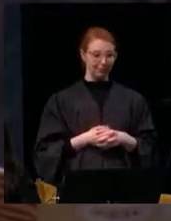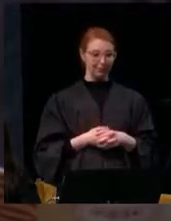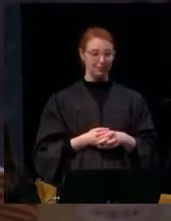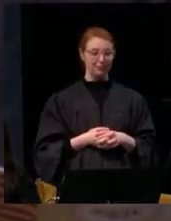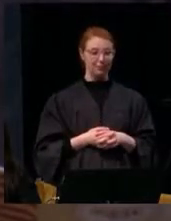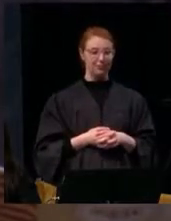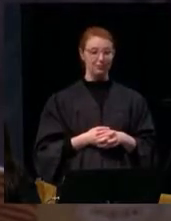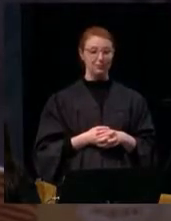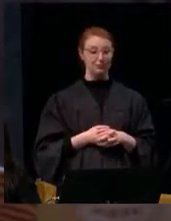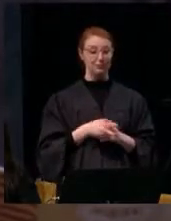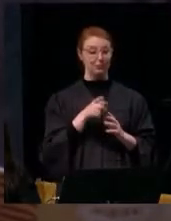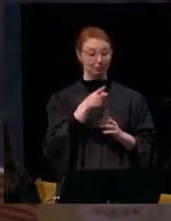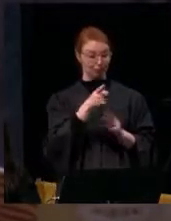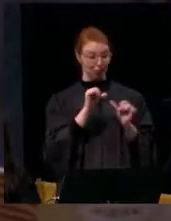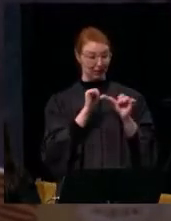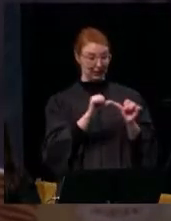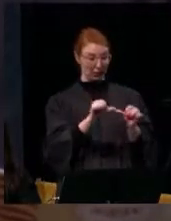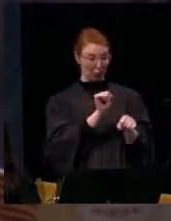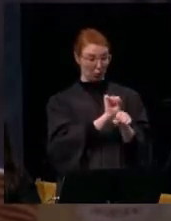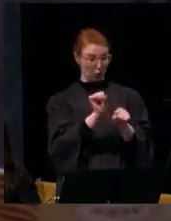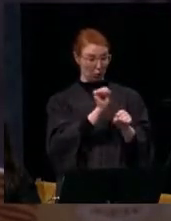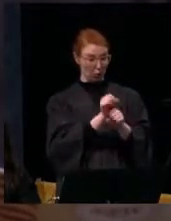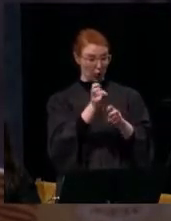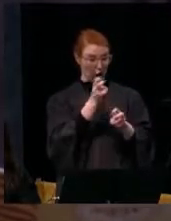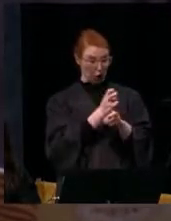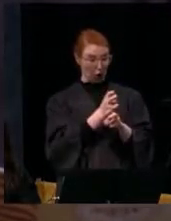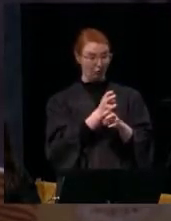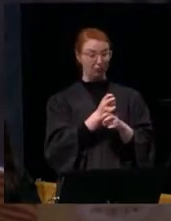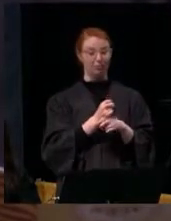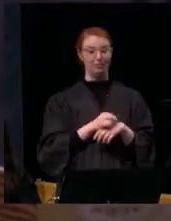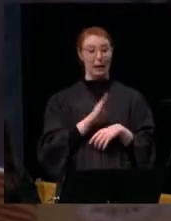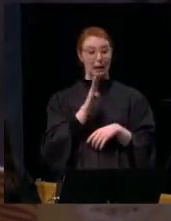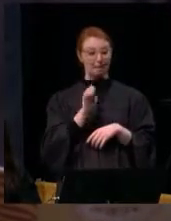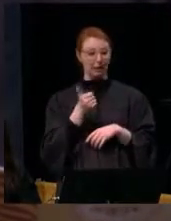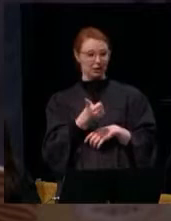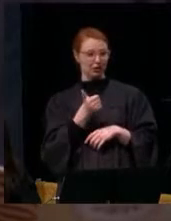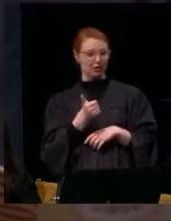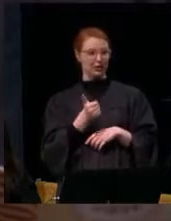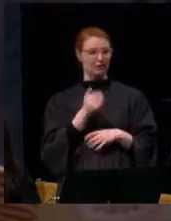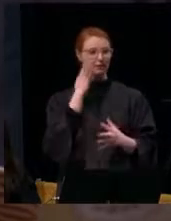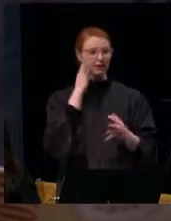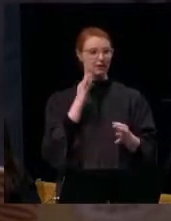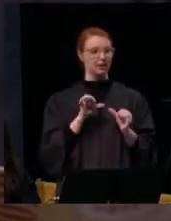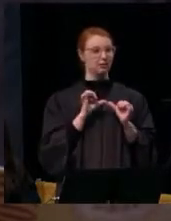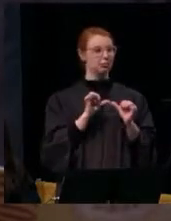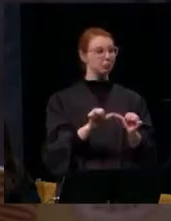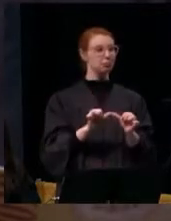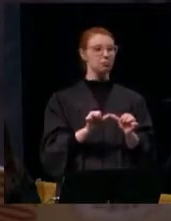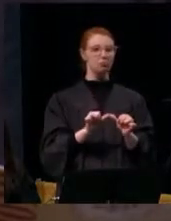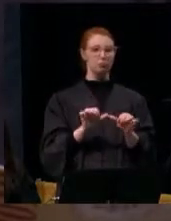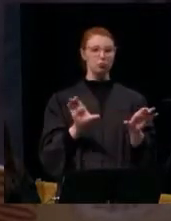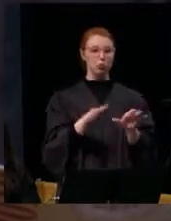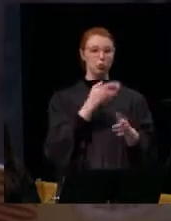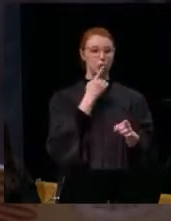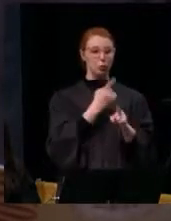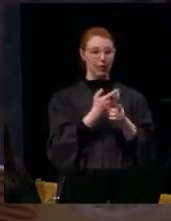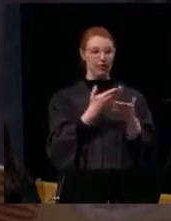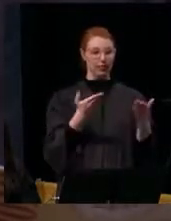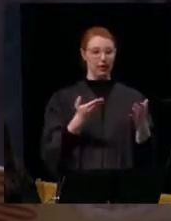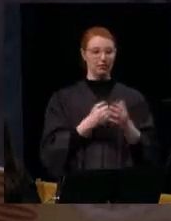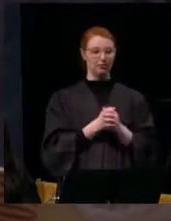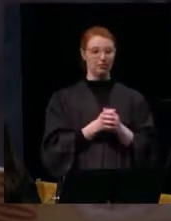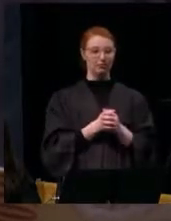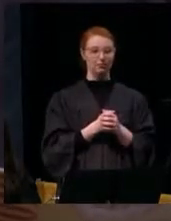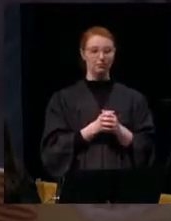Will you continue to work hard, be yourself, and strive to constantly do the right thing? To invest